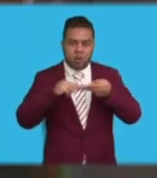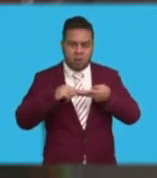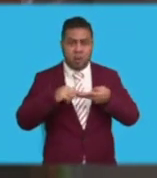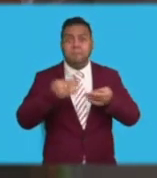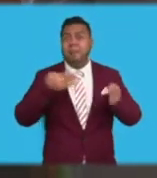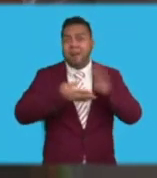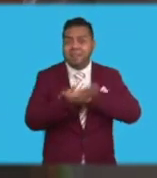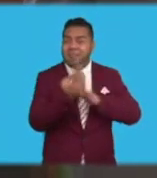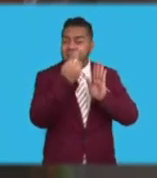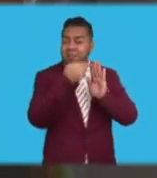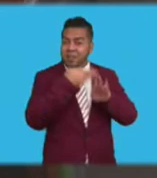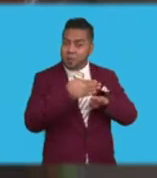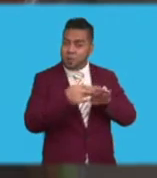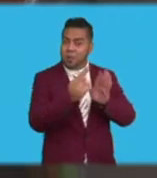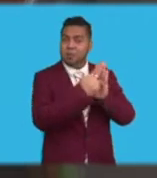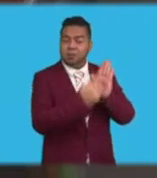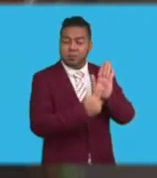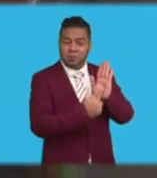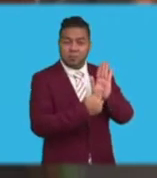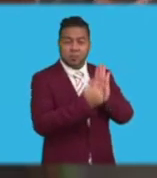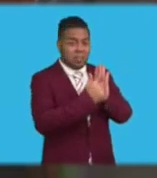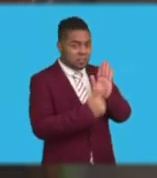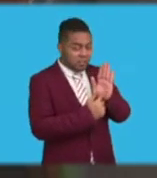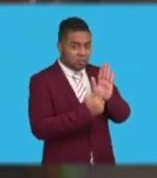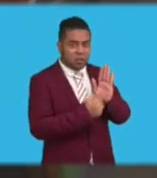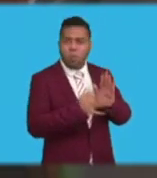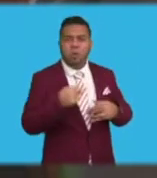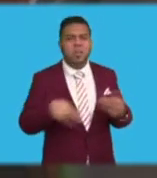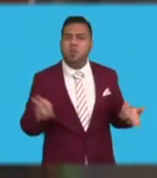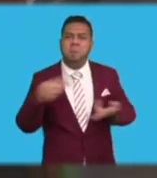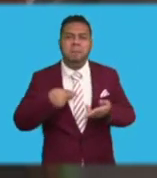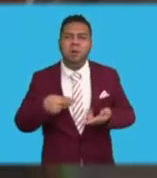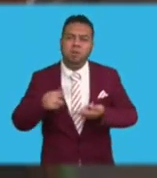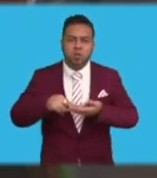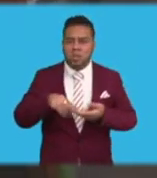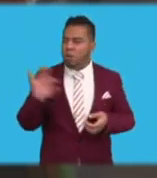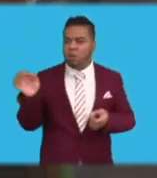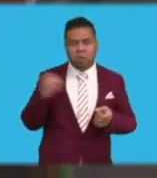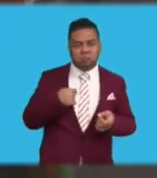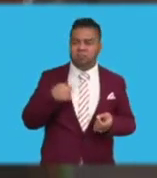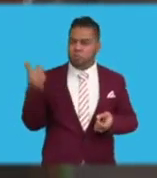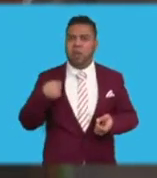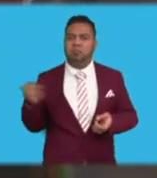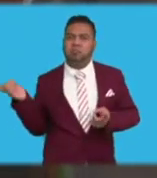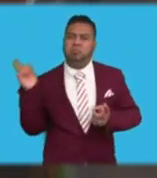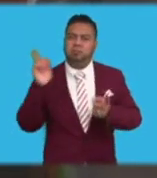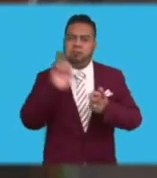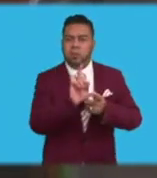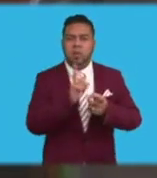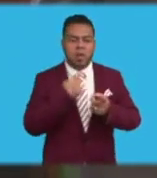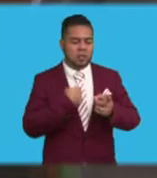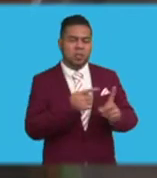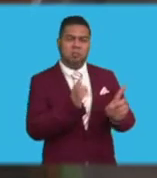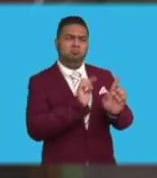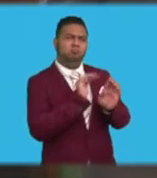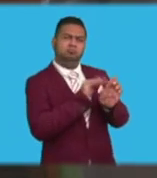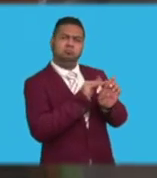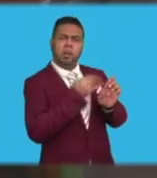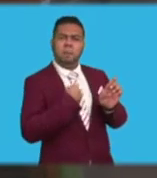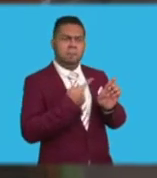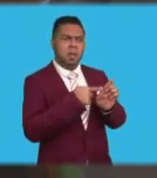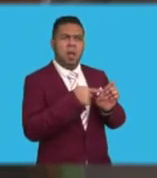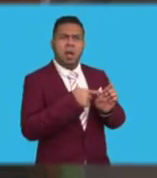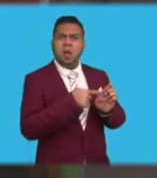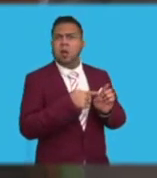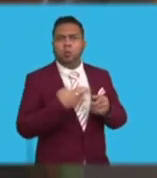have, now people can bring their own, whether you're a member of a union or not, you can bring it up to the ministry, and then we use